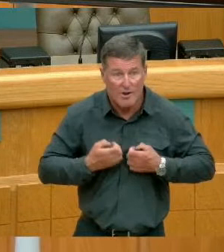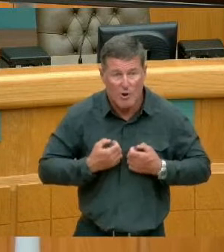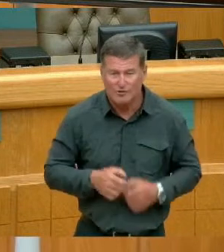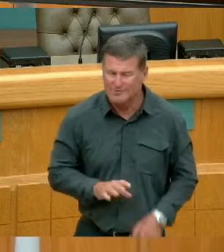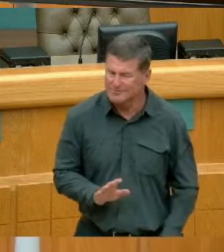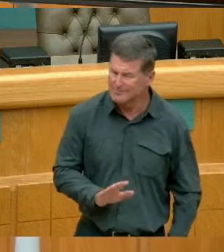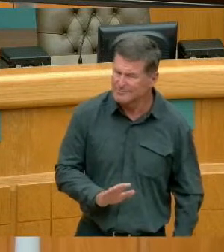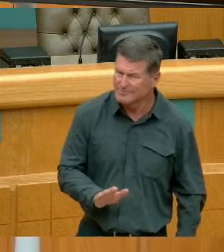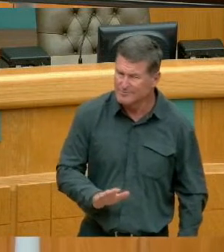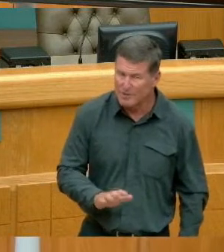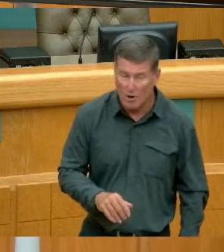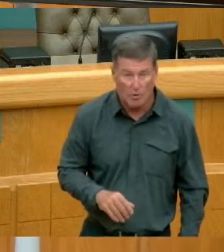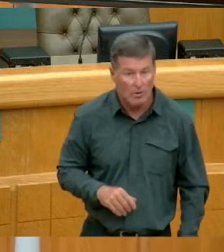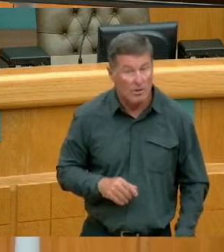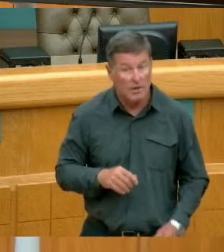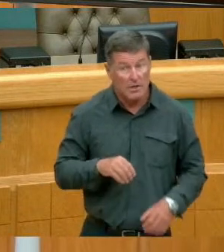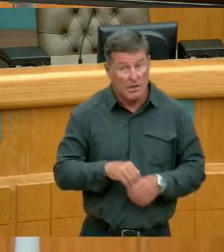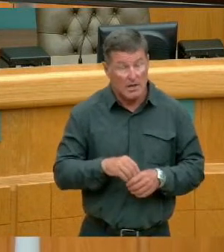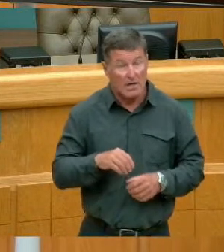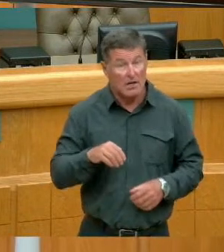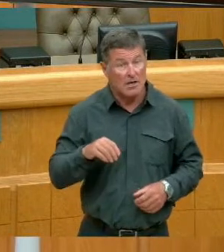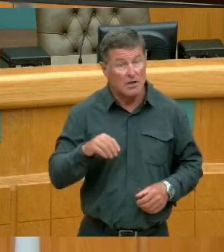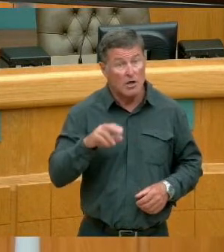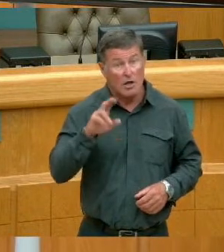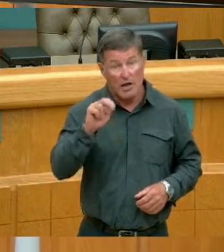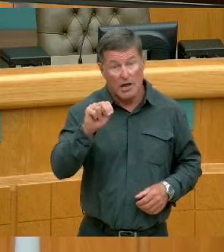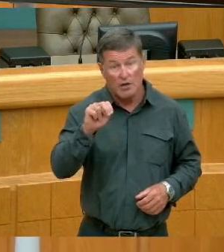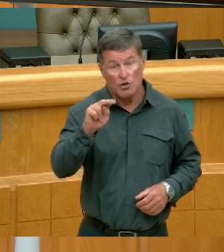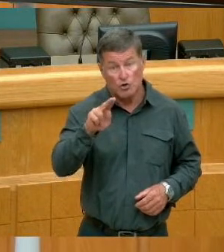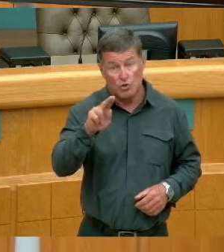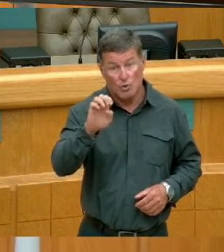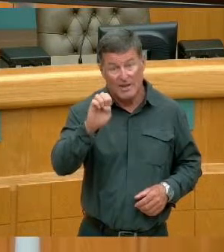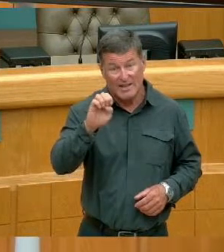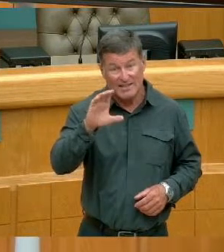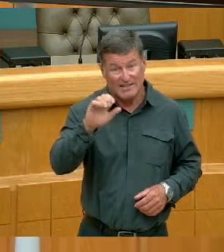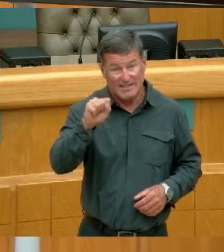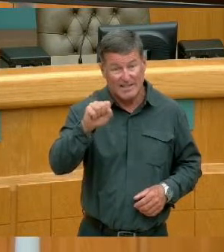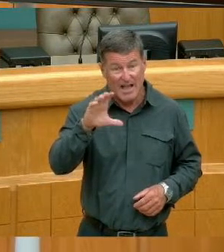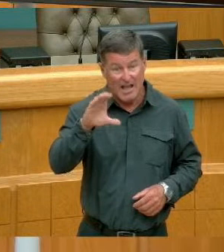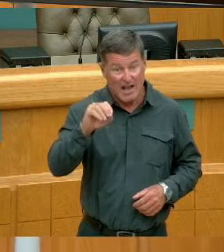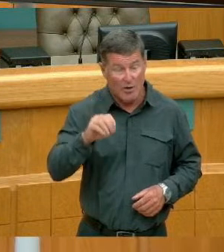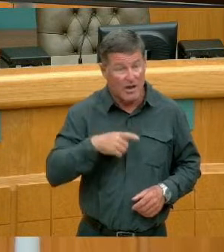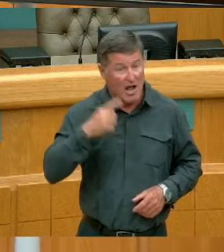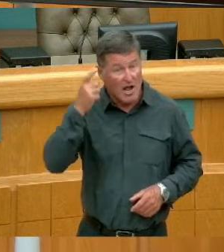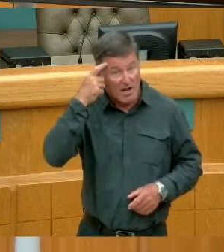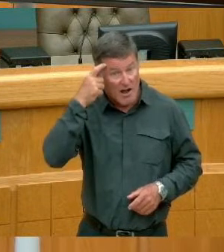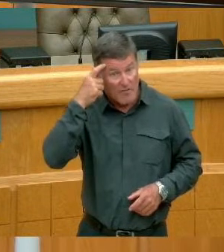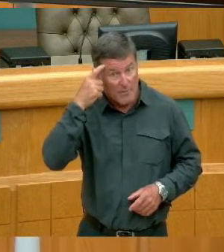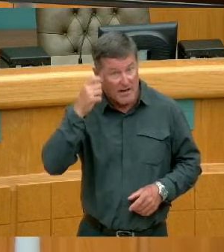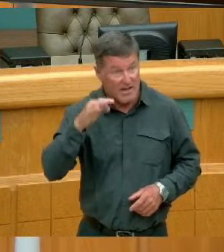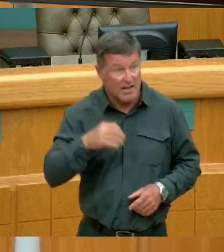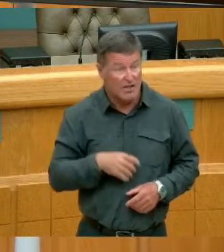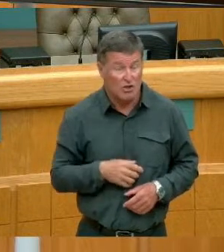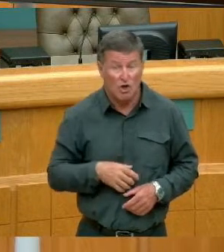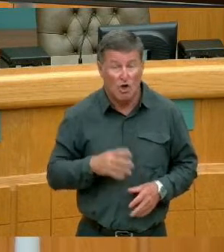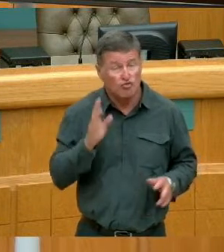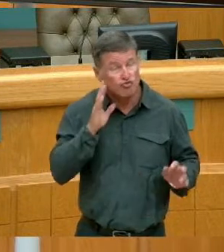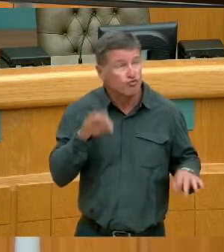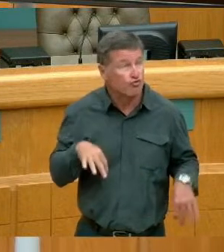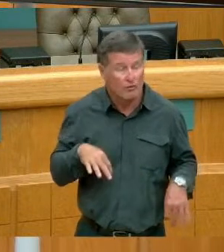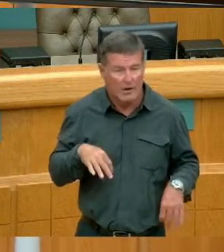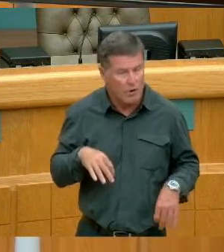Nueces County, there's not a disconnect. It's just the opposite. And that's why I have faith that the things that we're doing